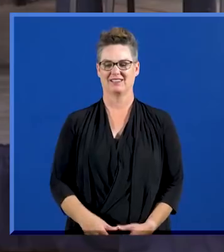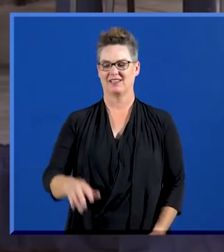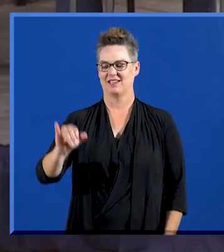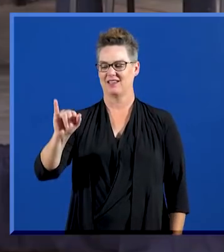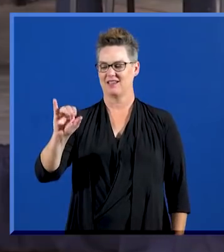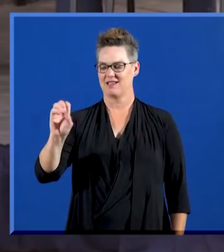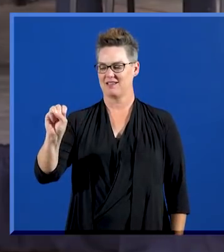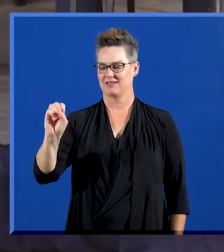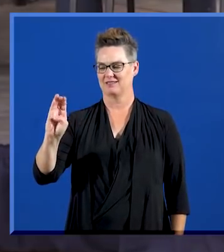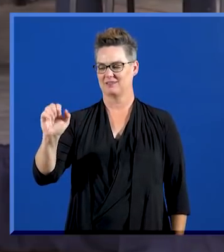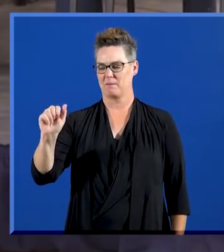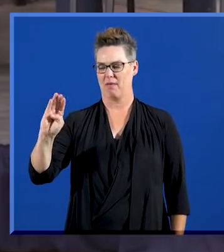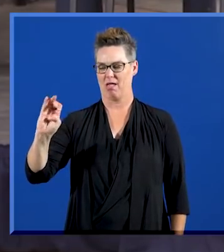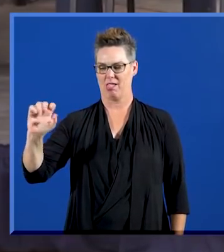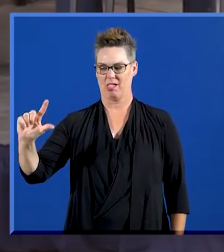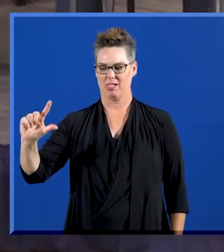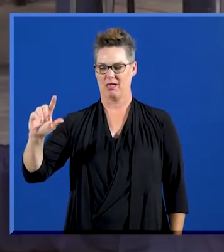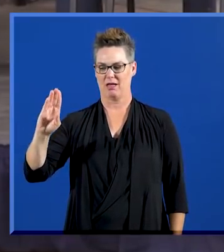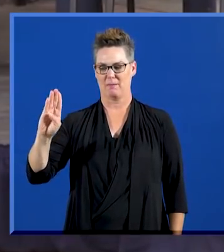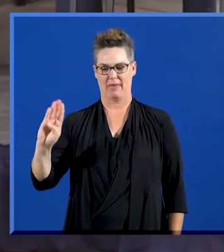Isabel Bear.